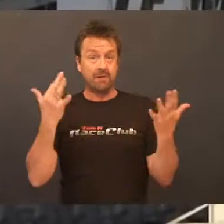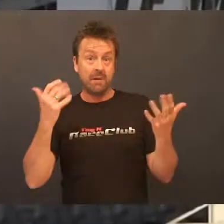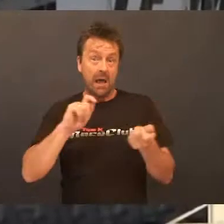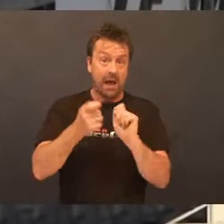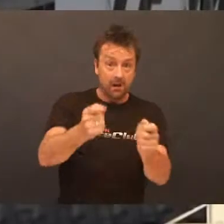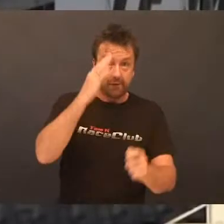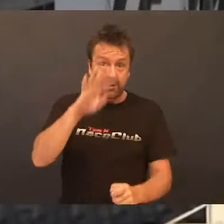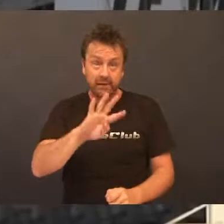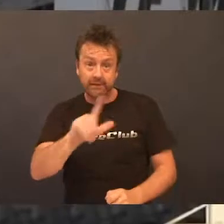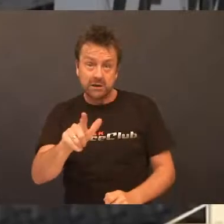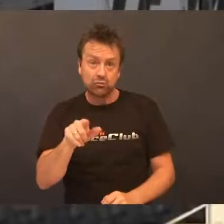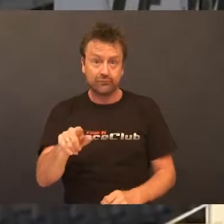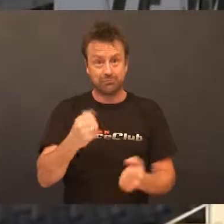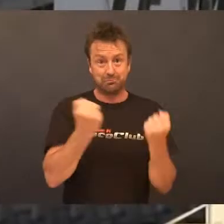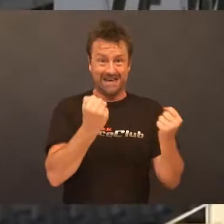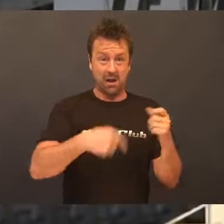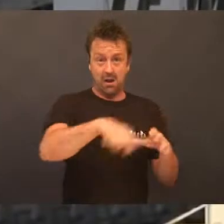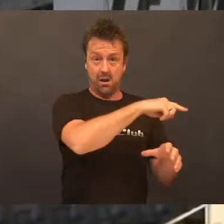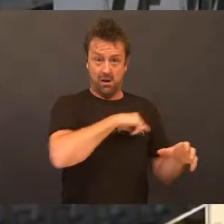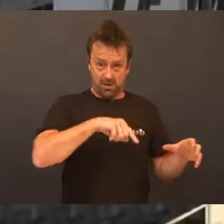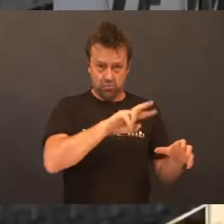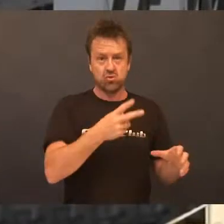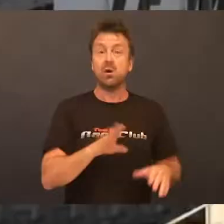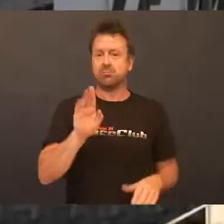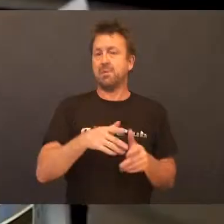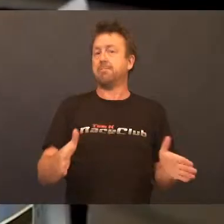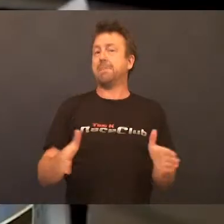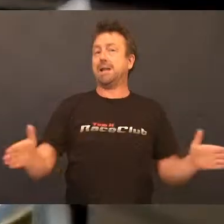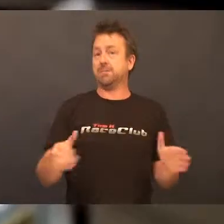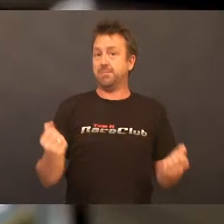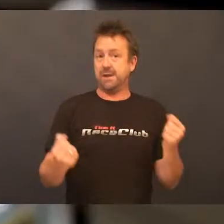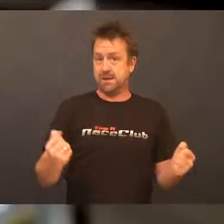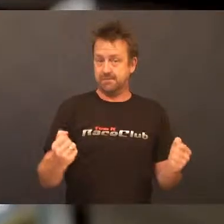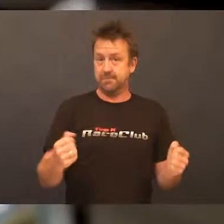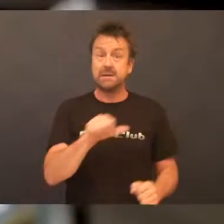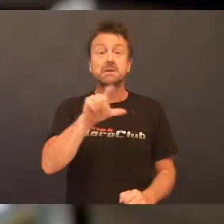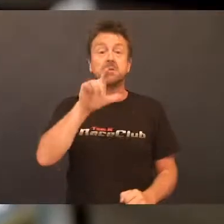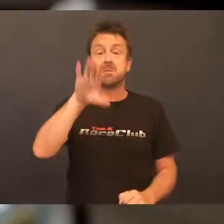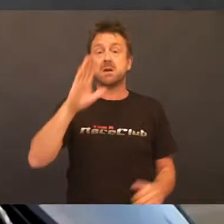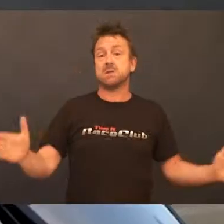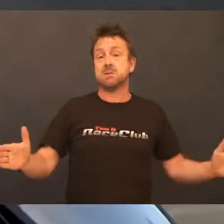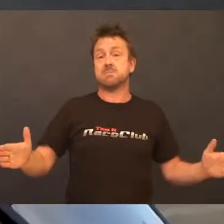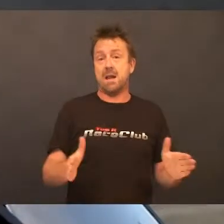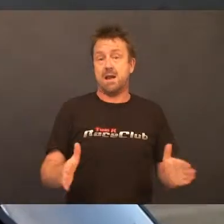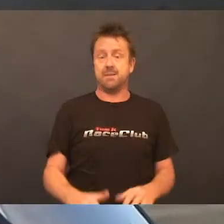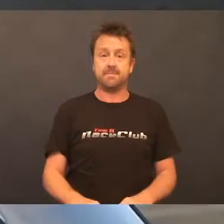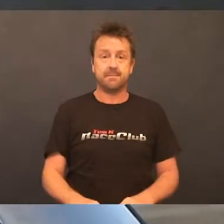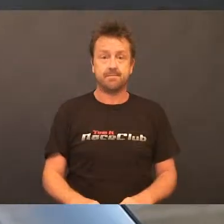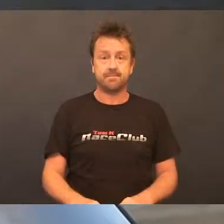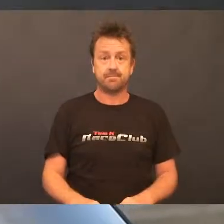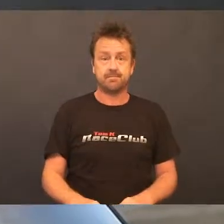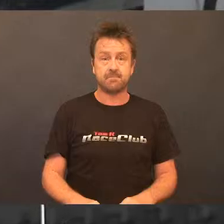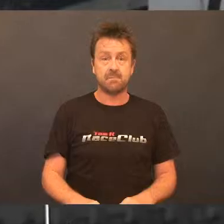What changes in 2014 is the width of the car. They are 10 centimetres narrower and the tyres are 5 centimetres narrower.